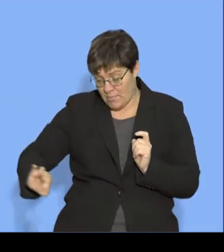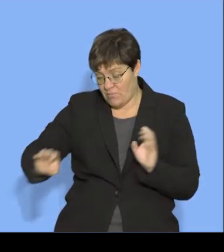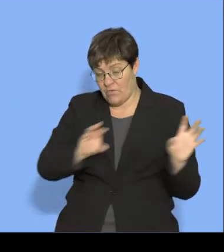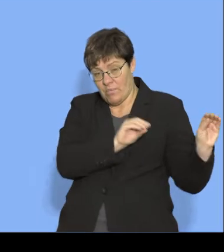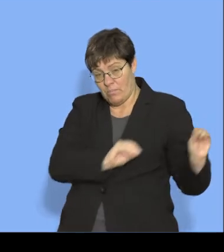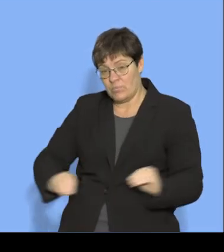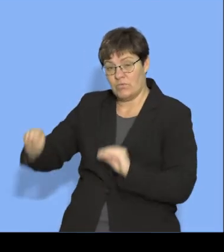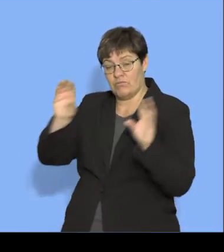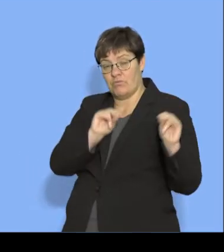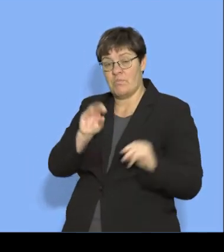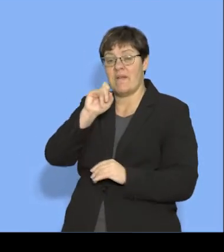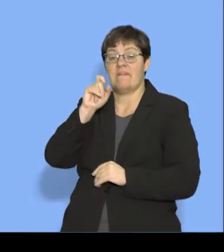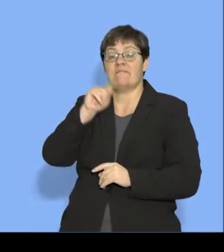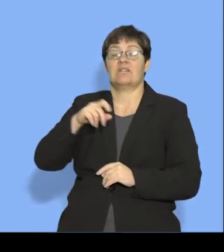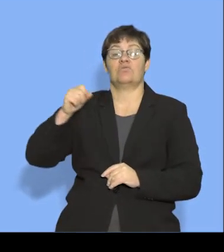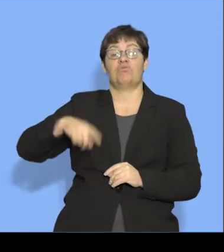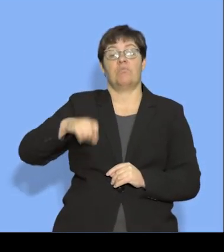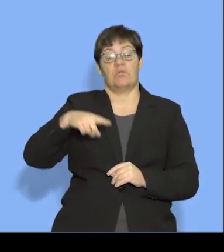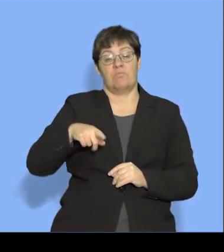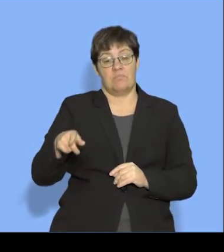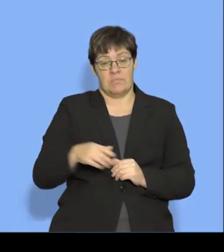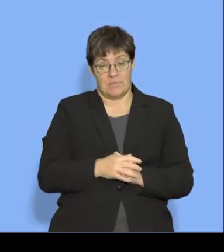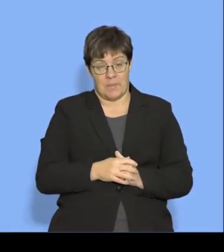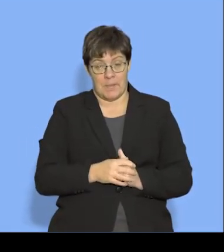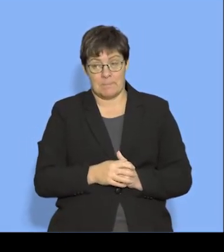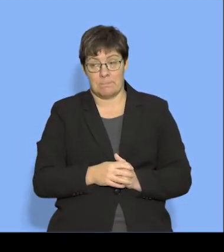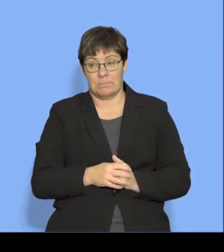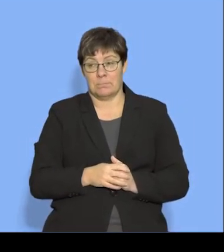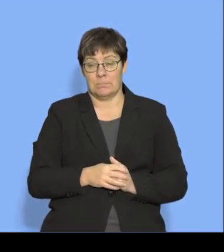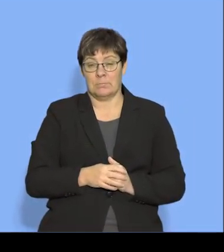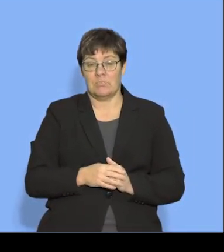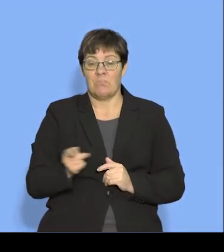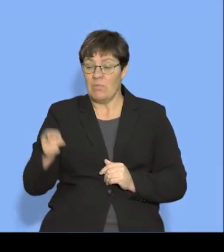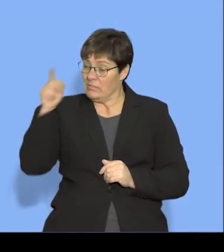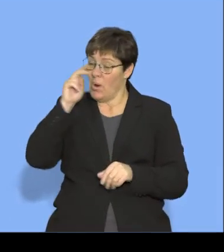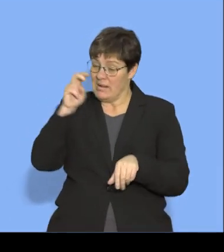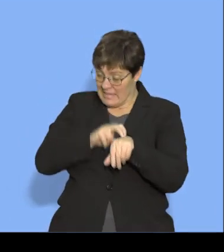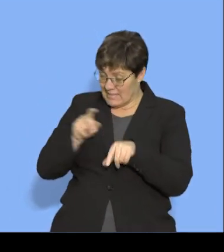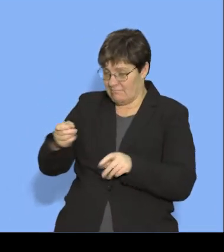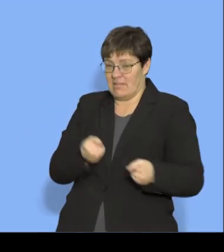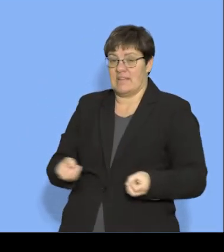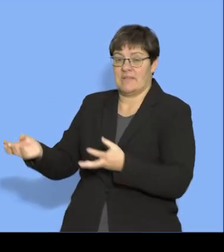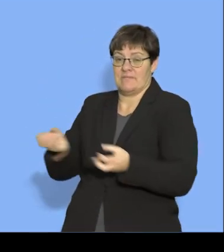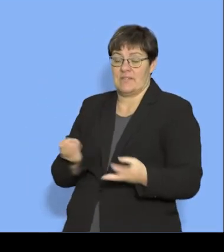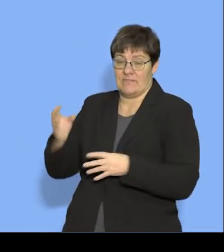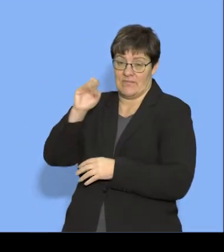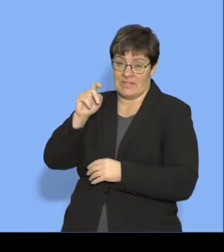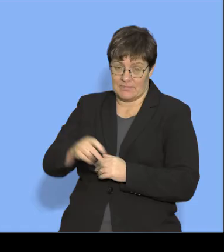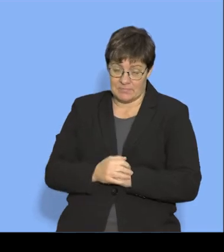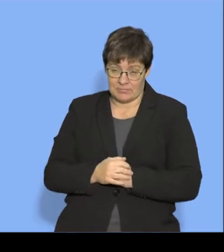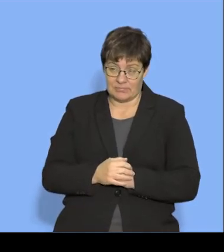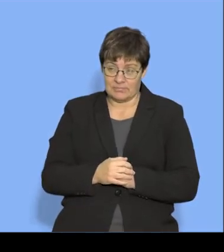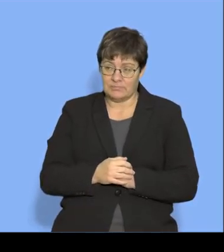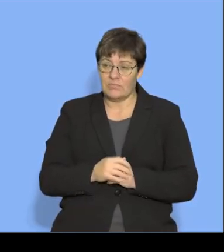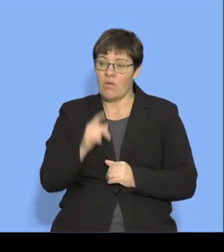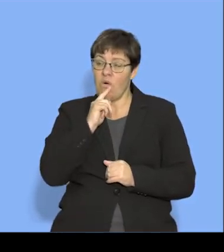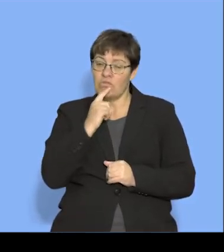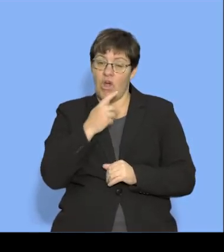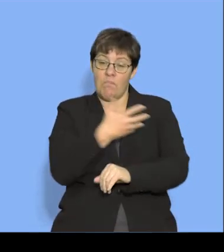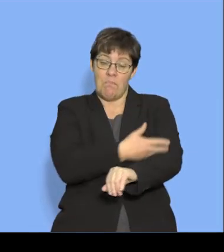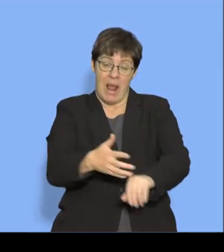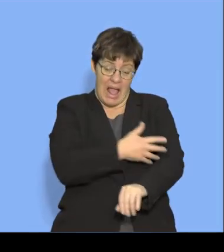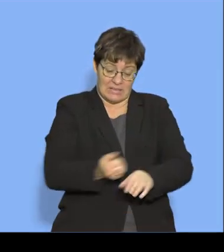and then they move and they transport the fat droplets or the monomers of fats away to where it's needed. We also spoke about the